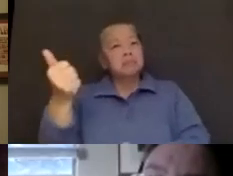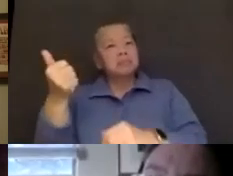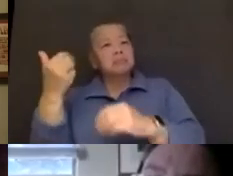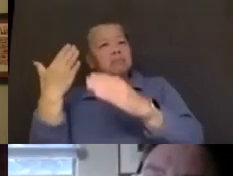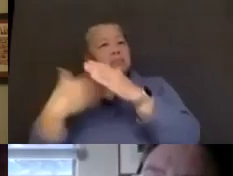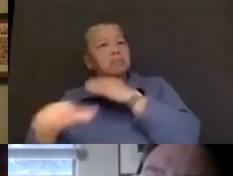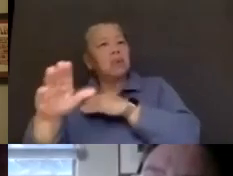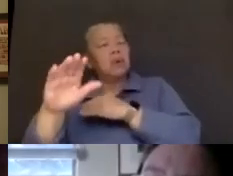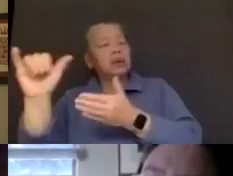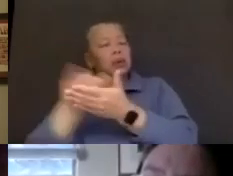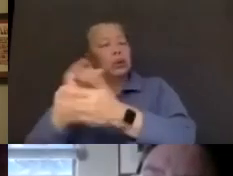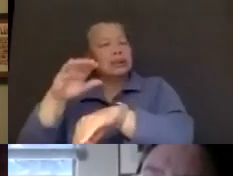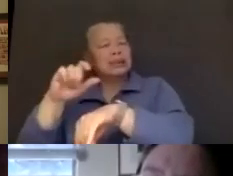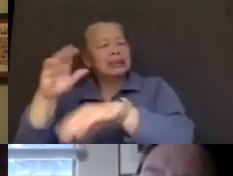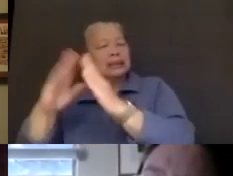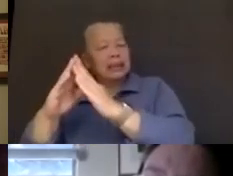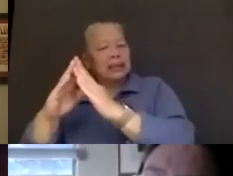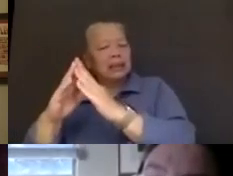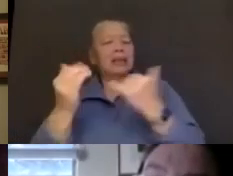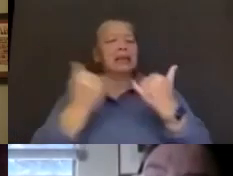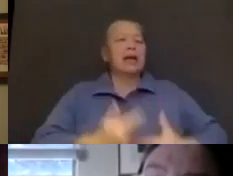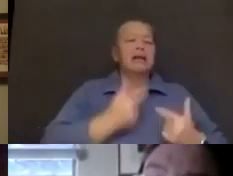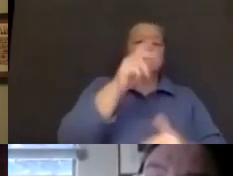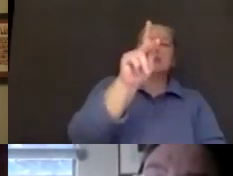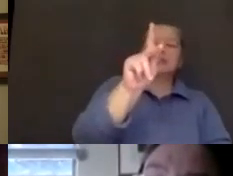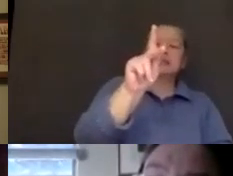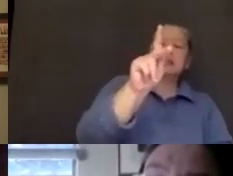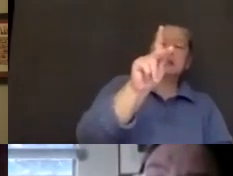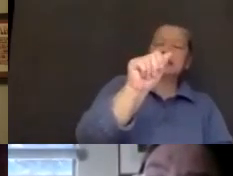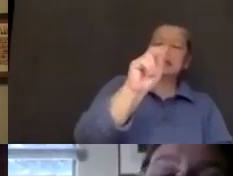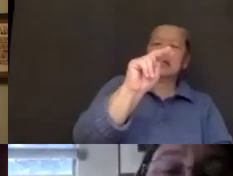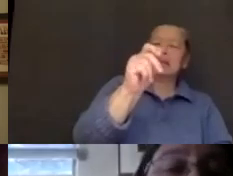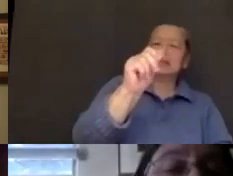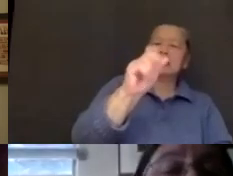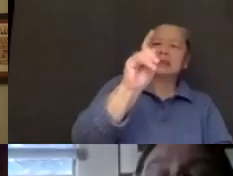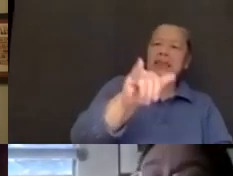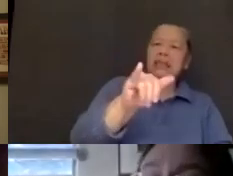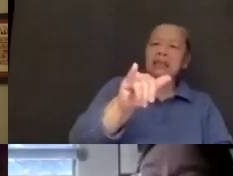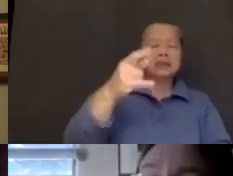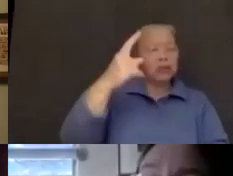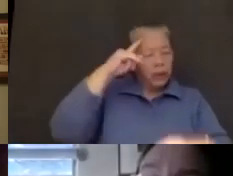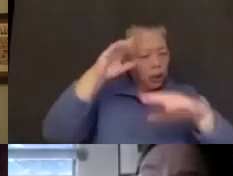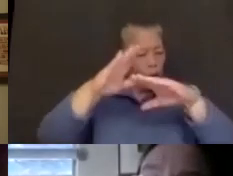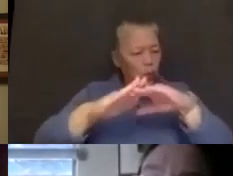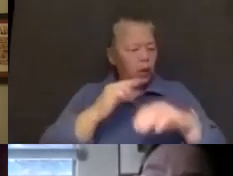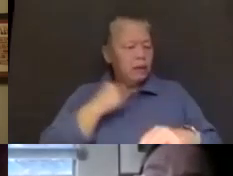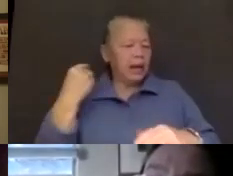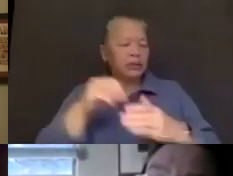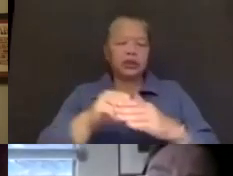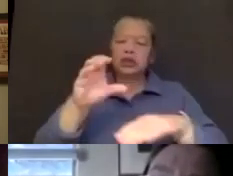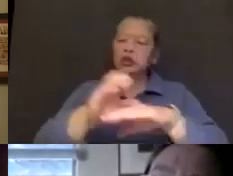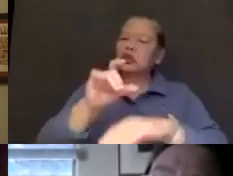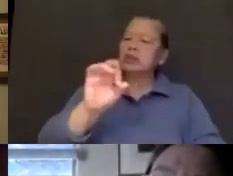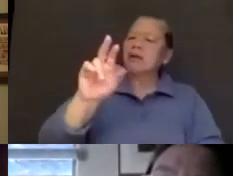lives in Kansas City. As I said, she's an ordained pastor with the Church of the Nazarene. She's an activist and an